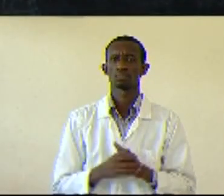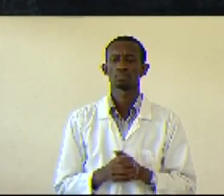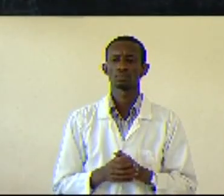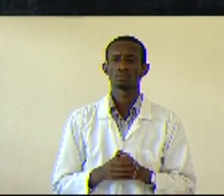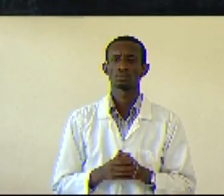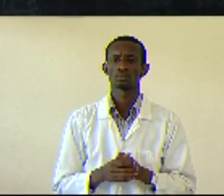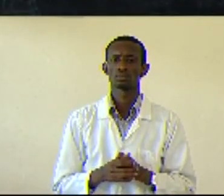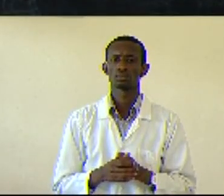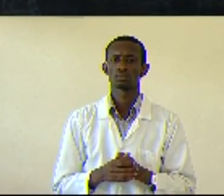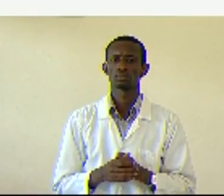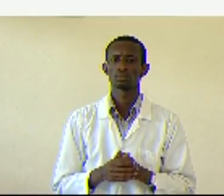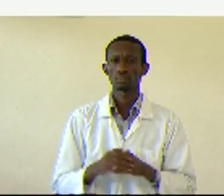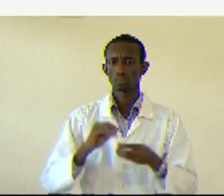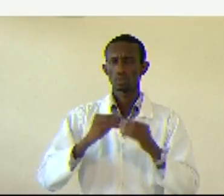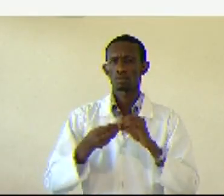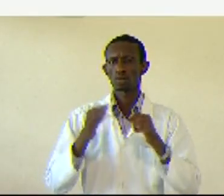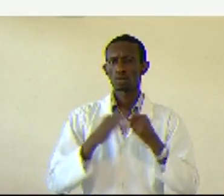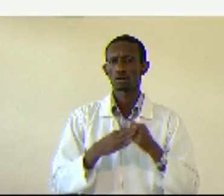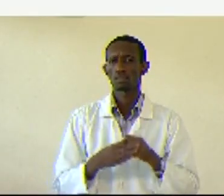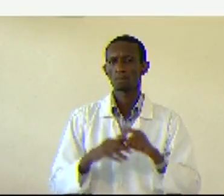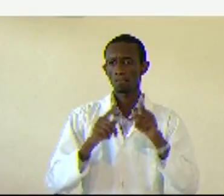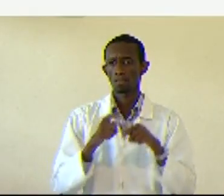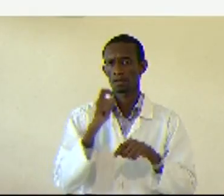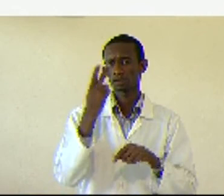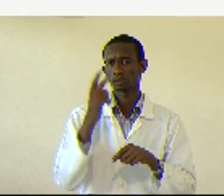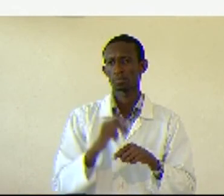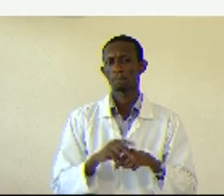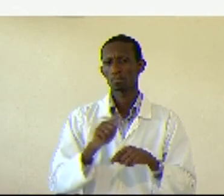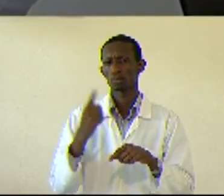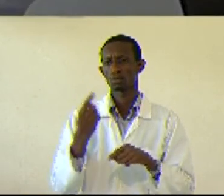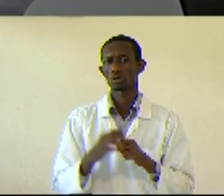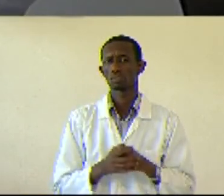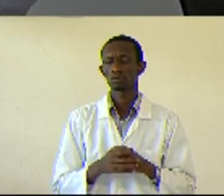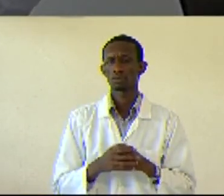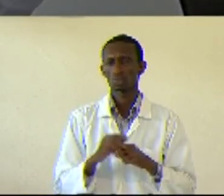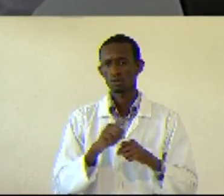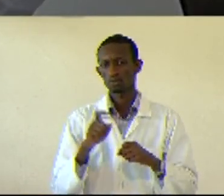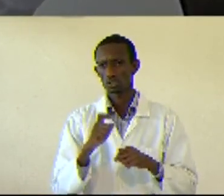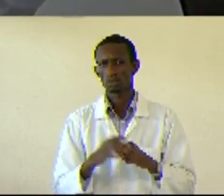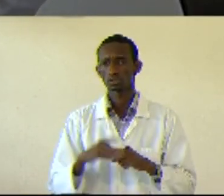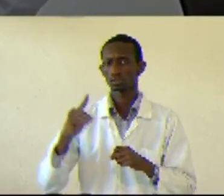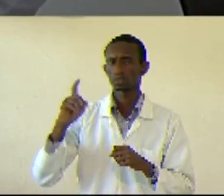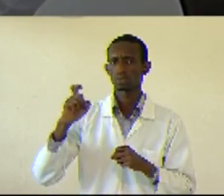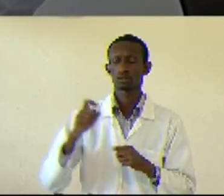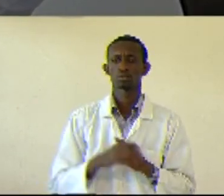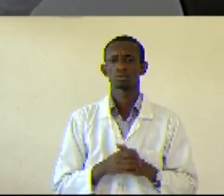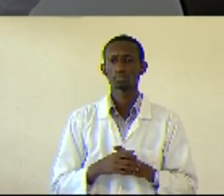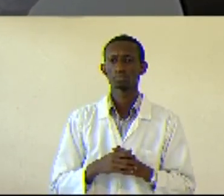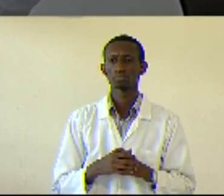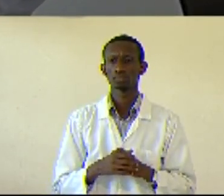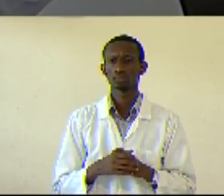right? 8, integral of x power 5 minus 1 over x squared